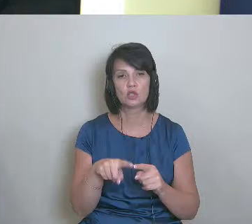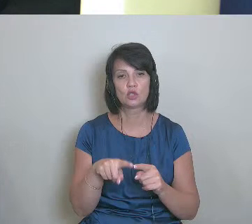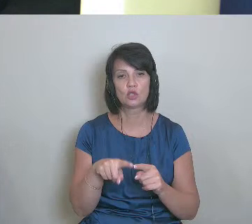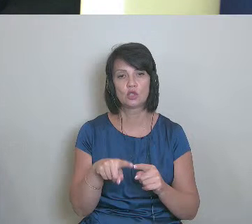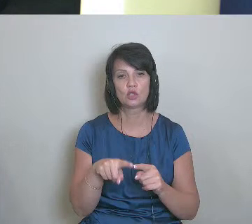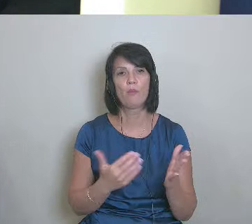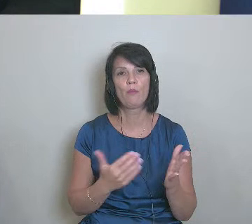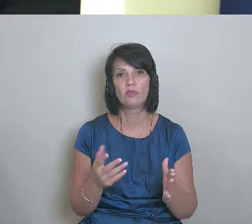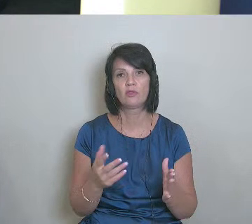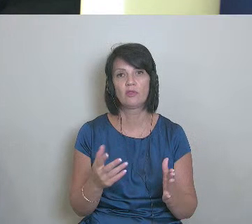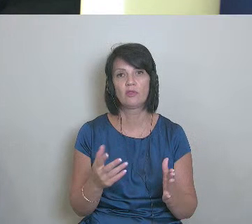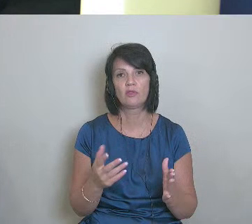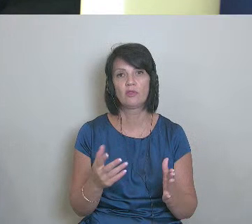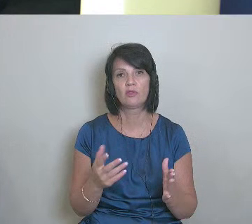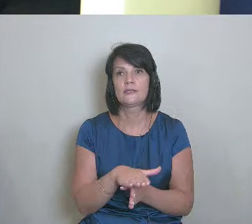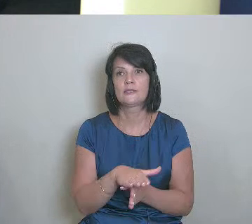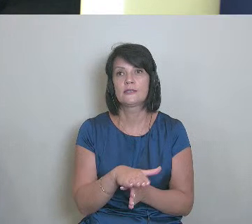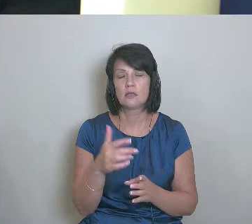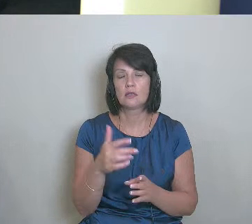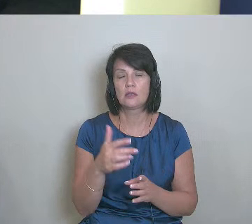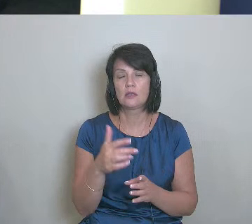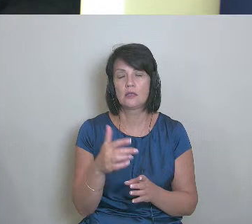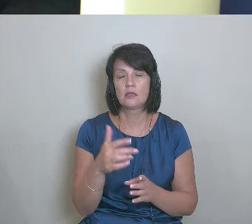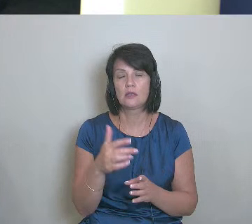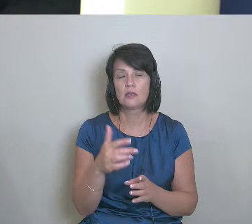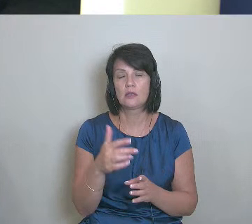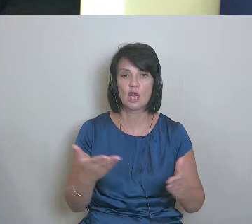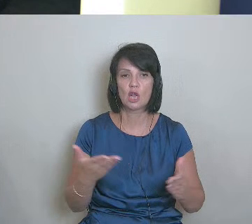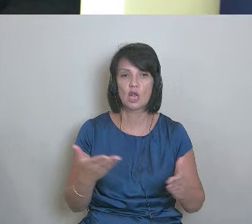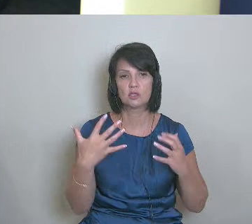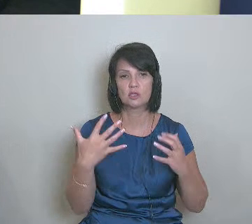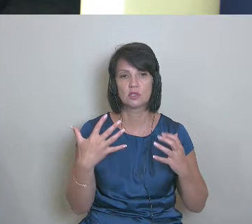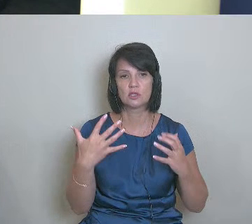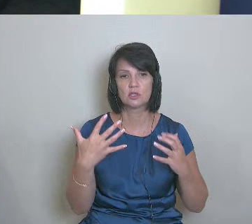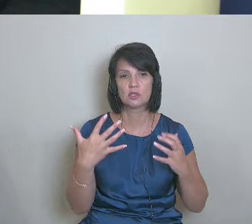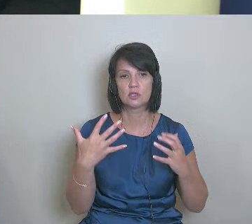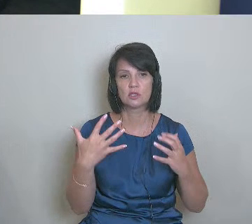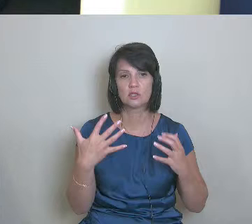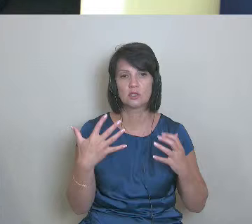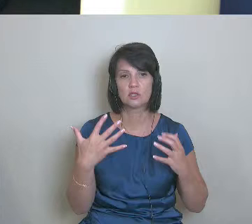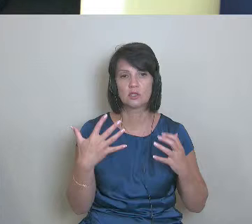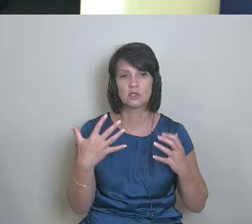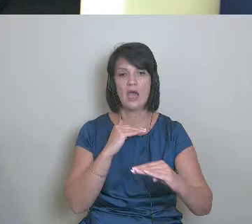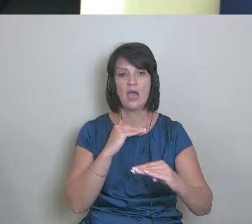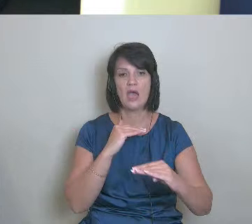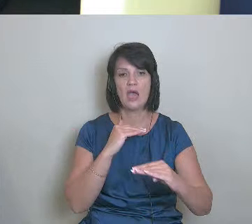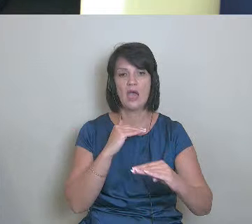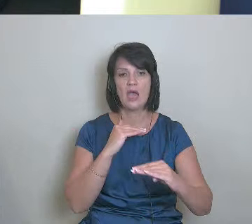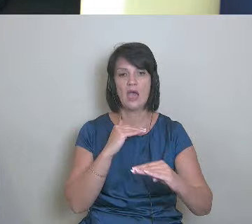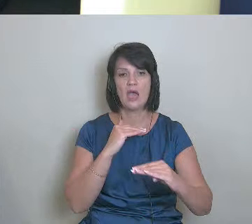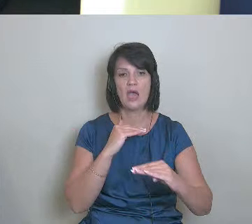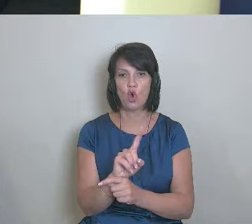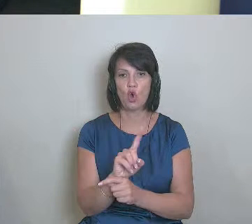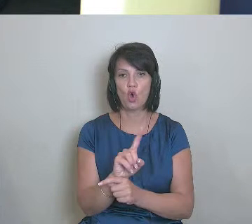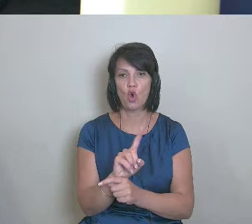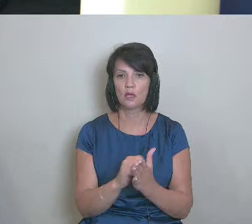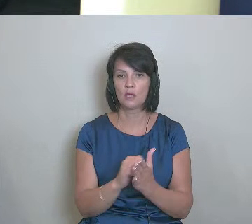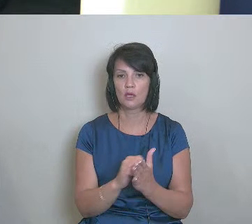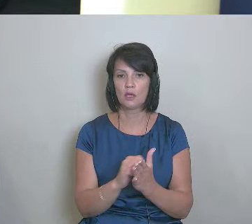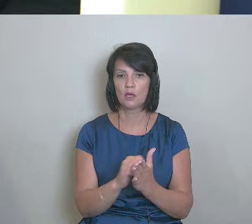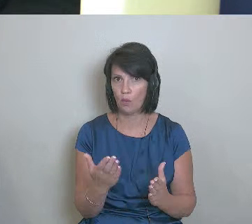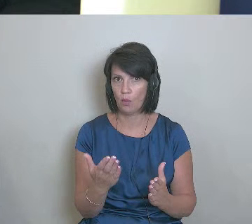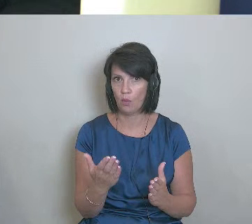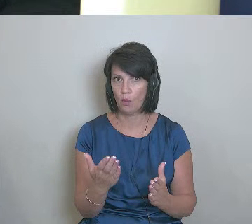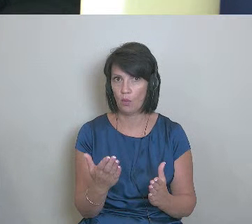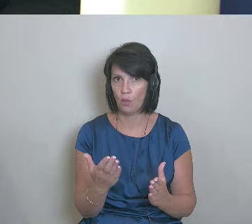and explanations in this respect? We understand that life and health is very important, but this is the level of the regulation,